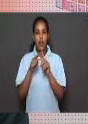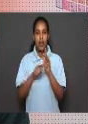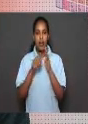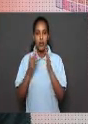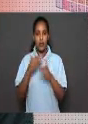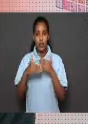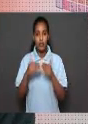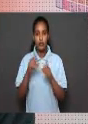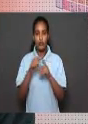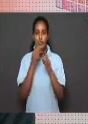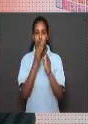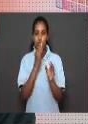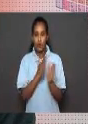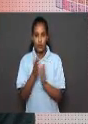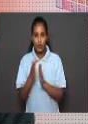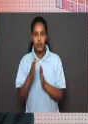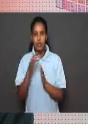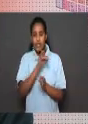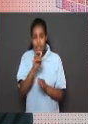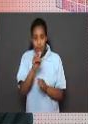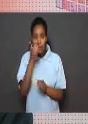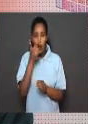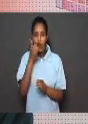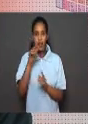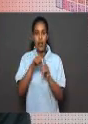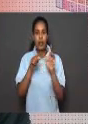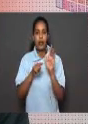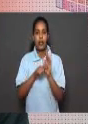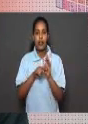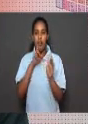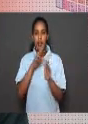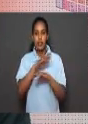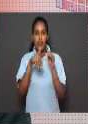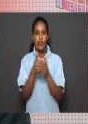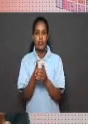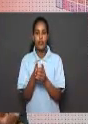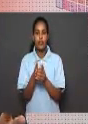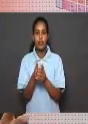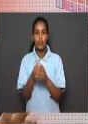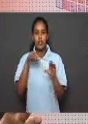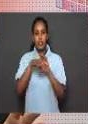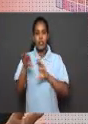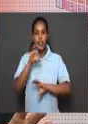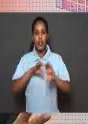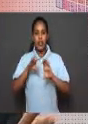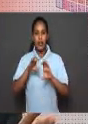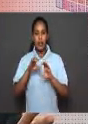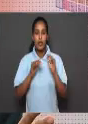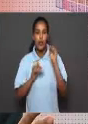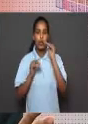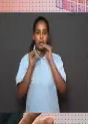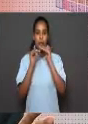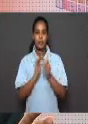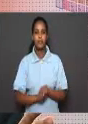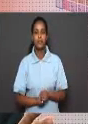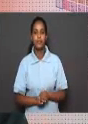to produce the same common ion are involved in chemical equilibrium.